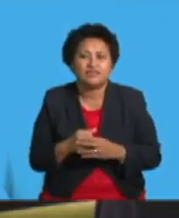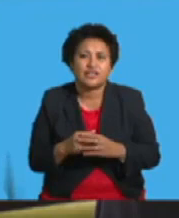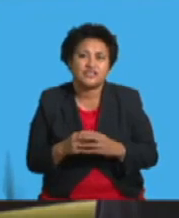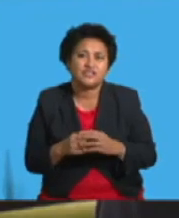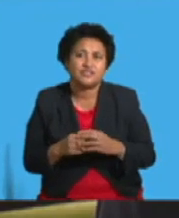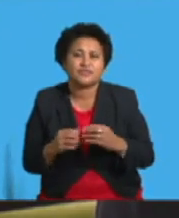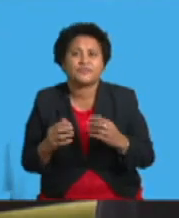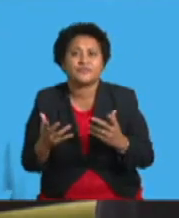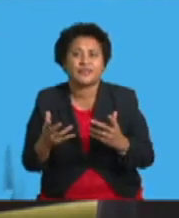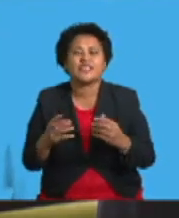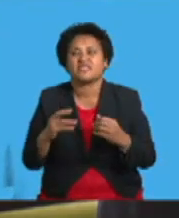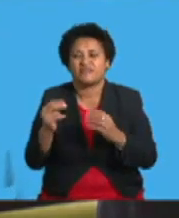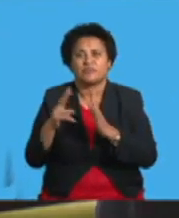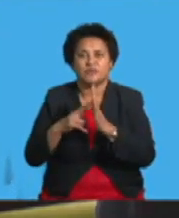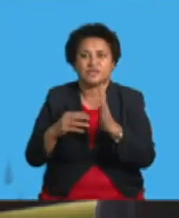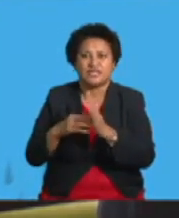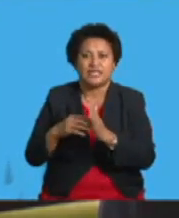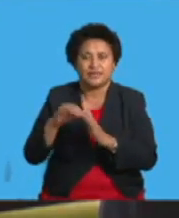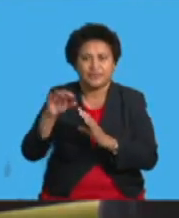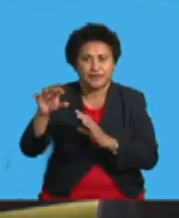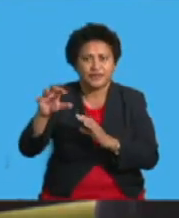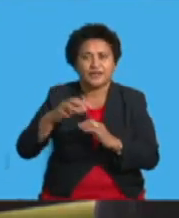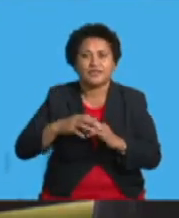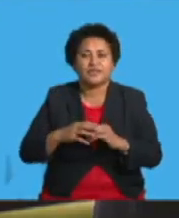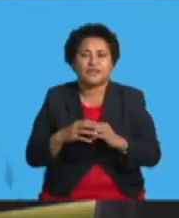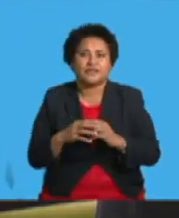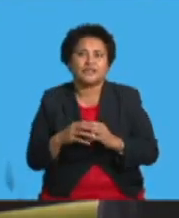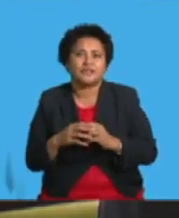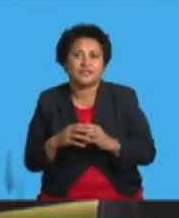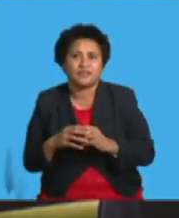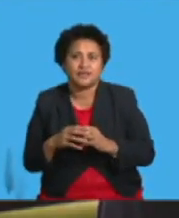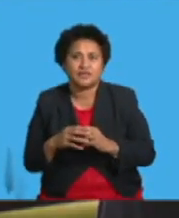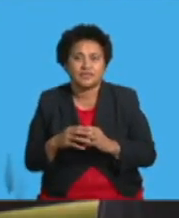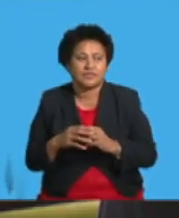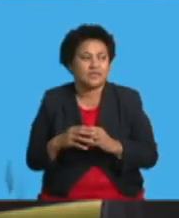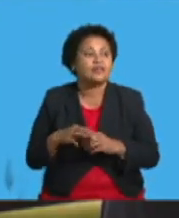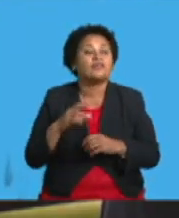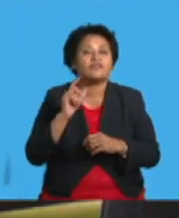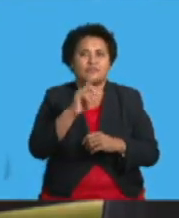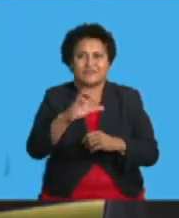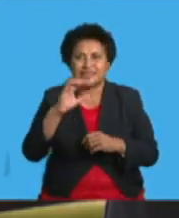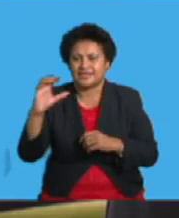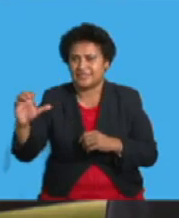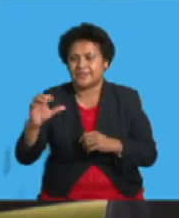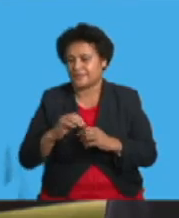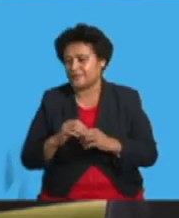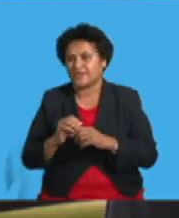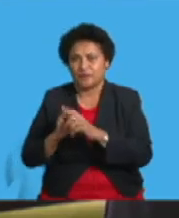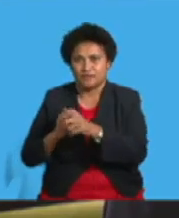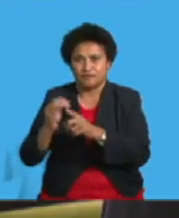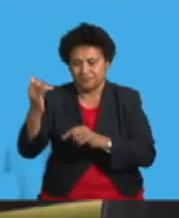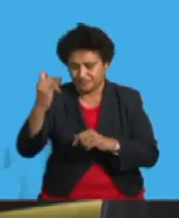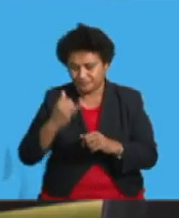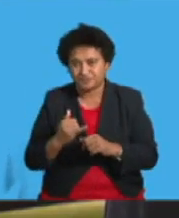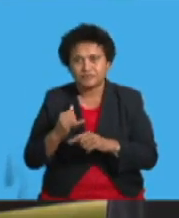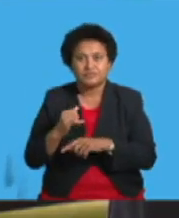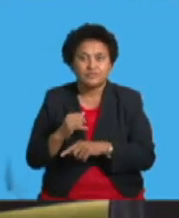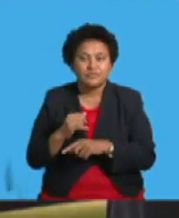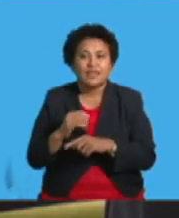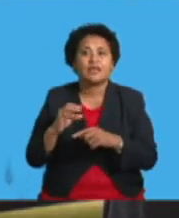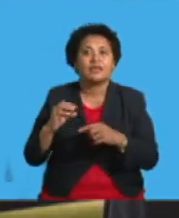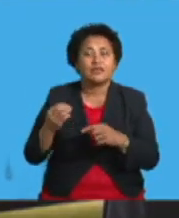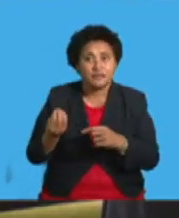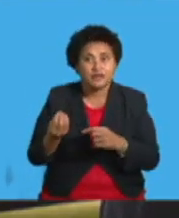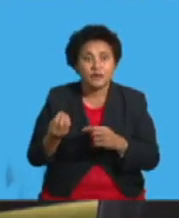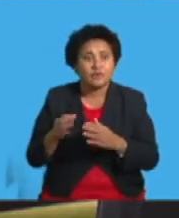it, because that is not his job, that is not his role. It's actually determined through the Air Services Agreement, which is done through